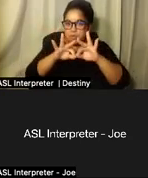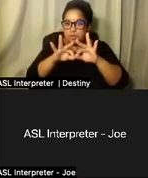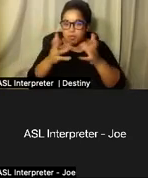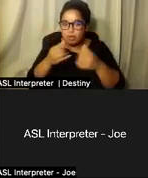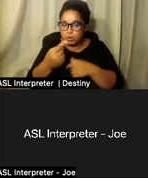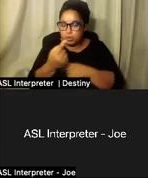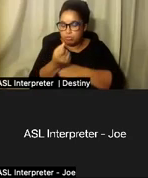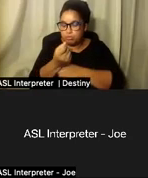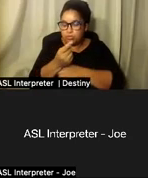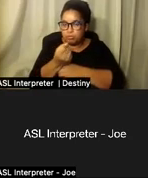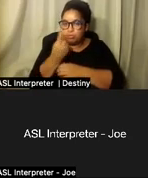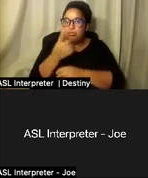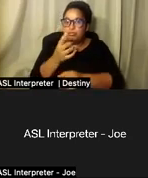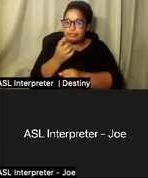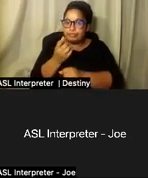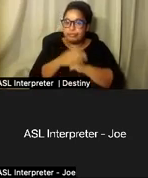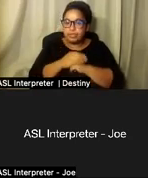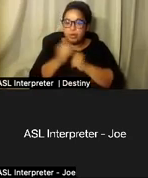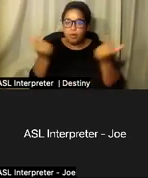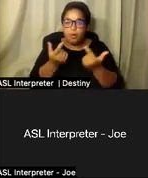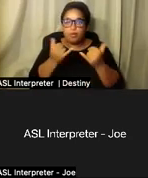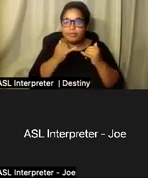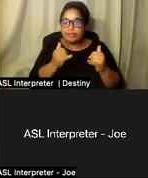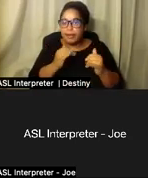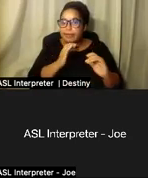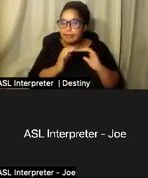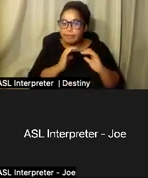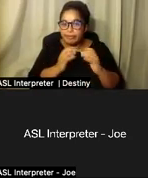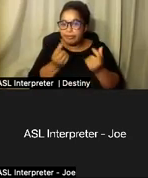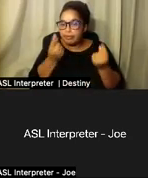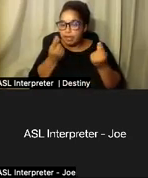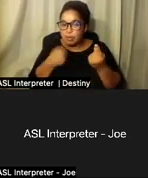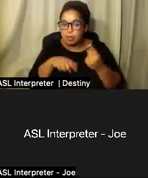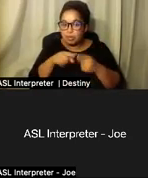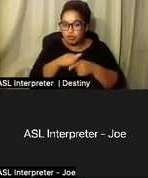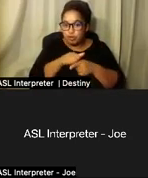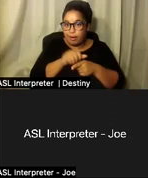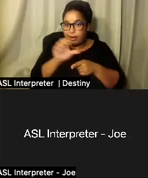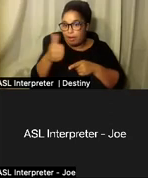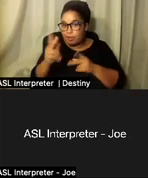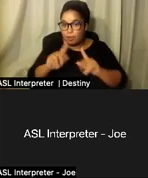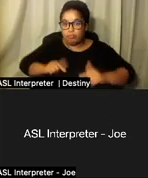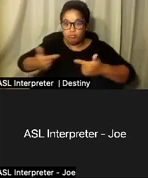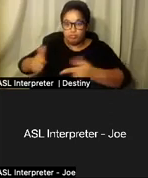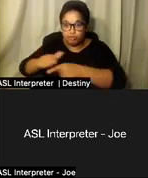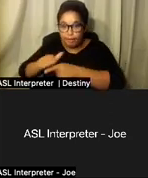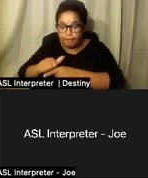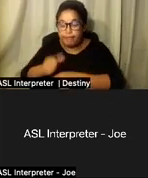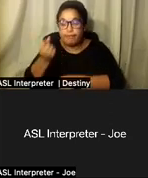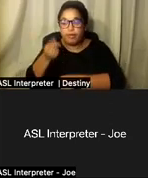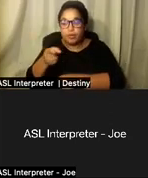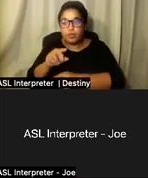you. So we're all speaking the same language, and that when you're training this to other people, you